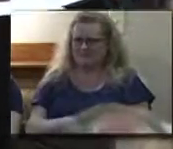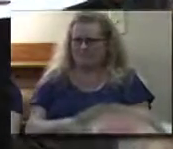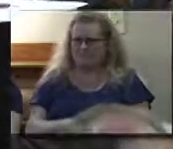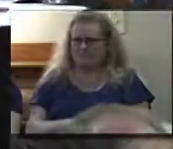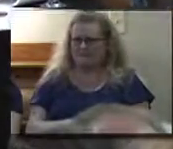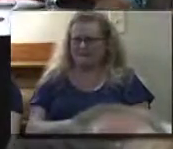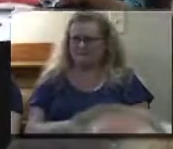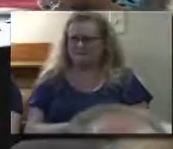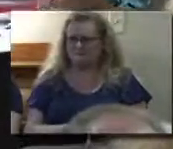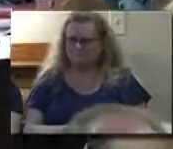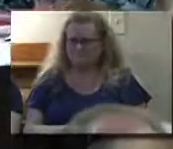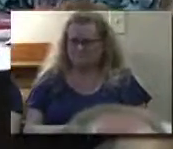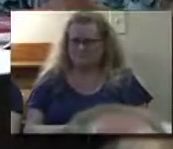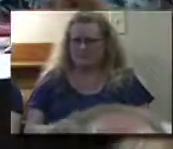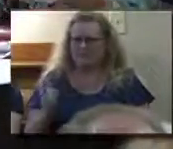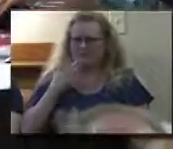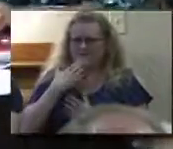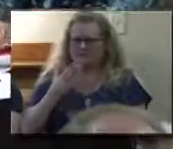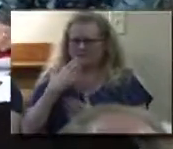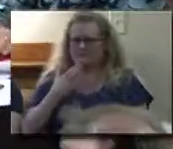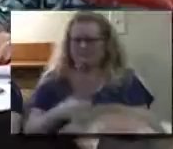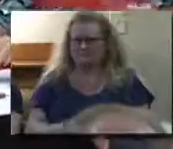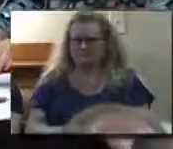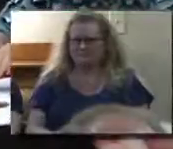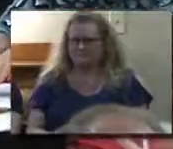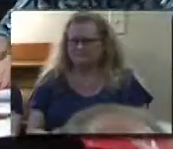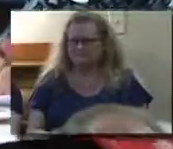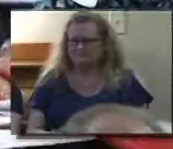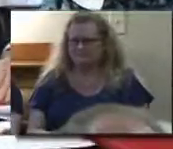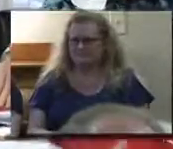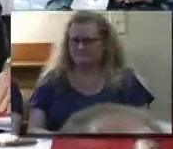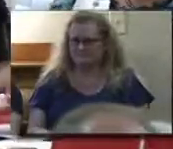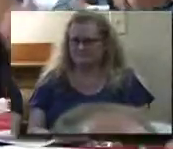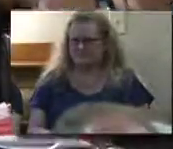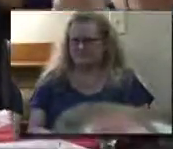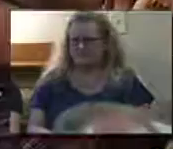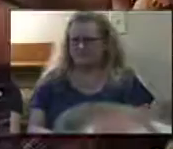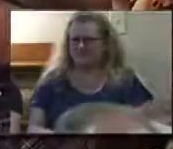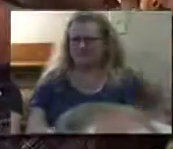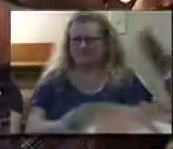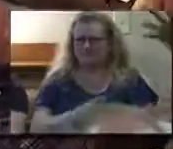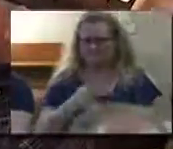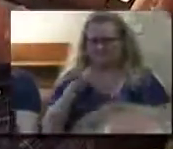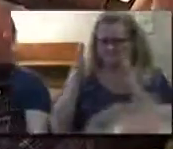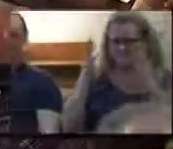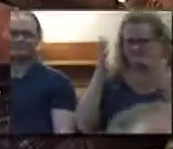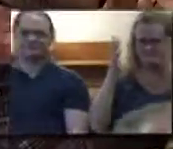stuff. Thank you very much. Thank you. Thank you all so much.